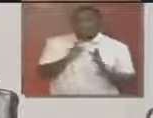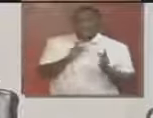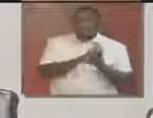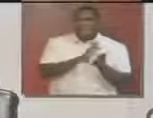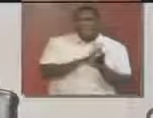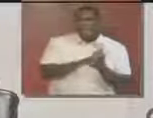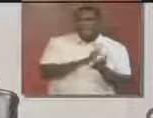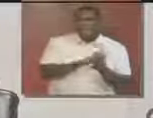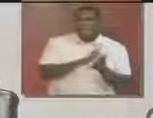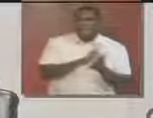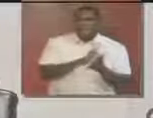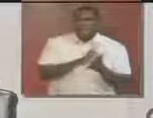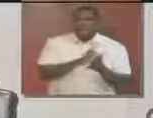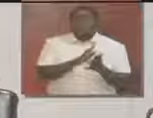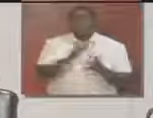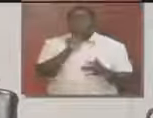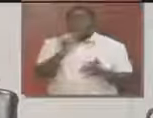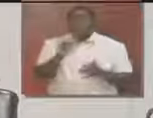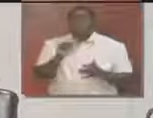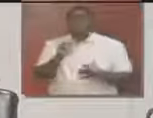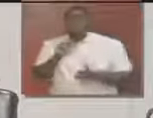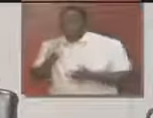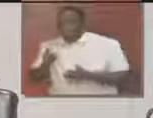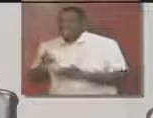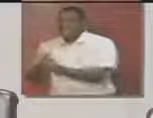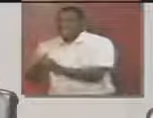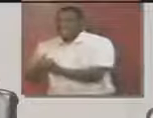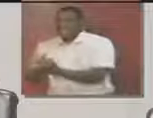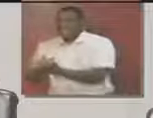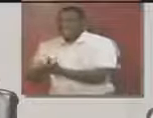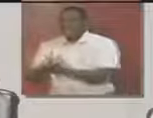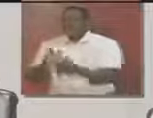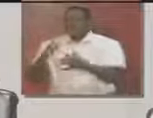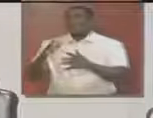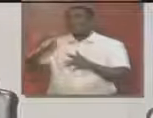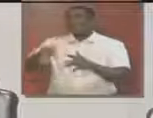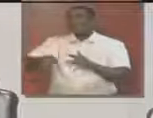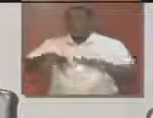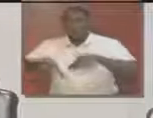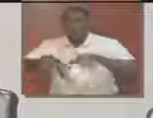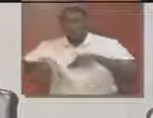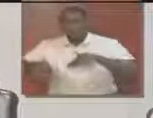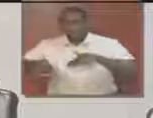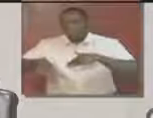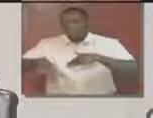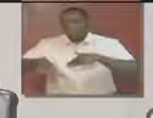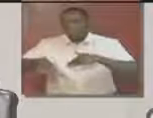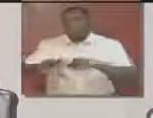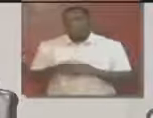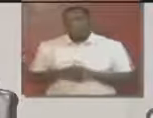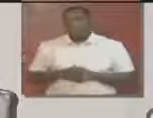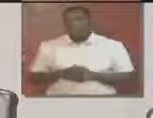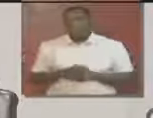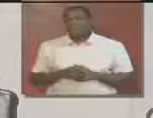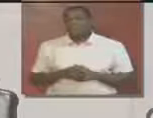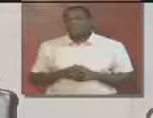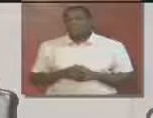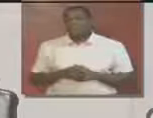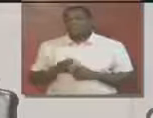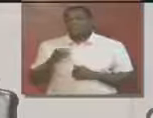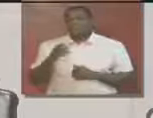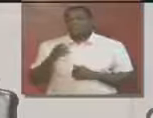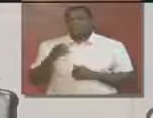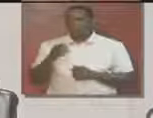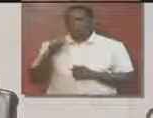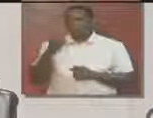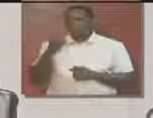Missy, and it sort of like goes into long COVID. So we have seen some effects so far for the past 3 months, but internationally been